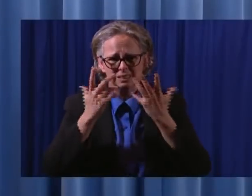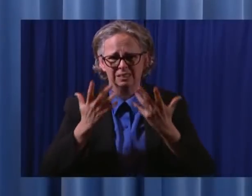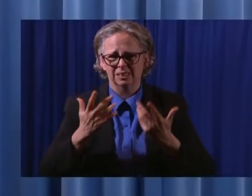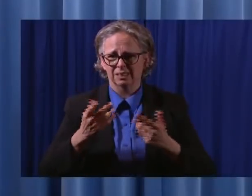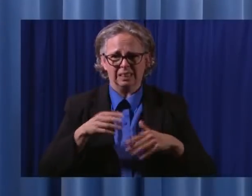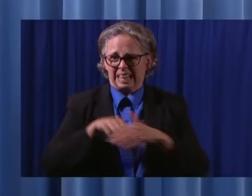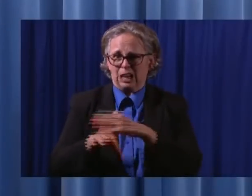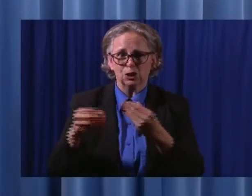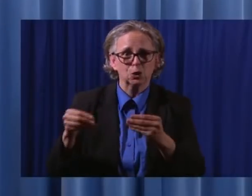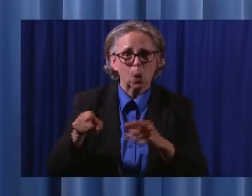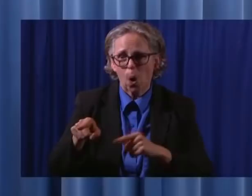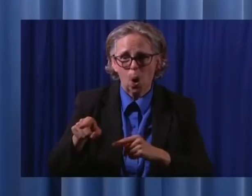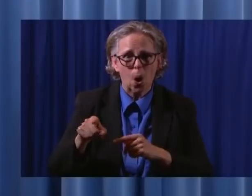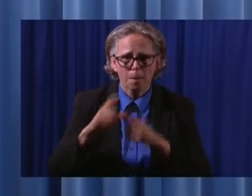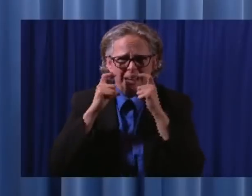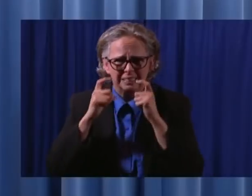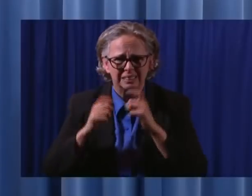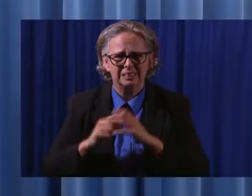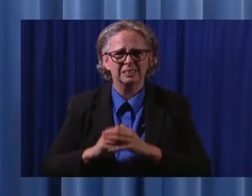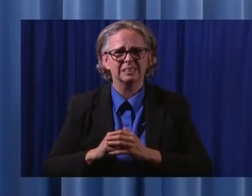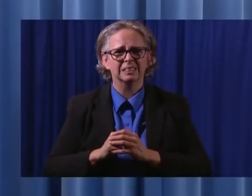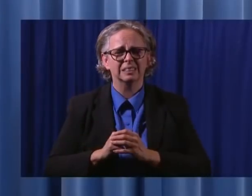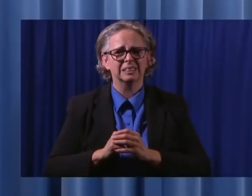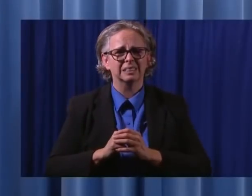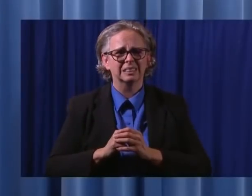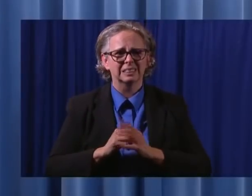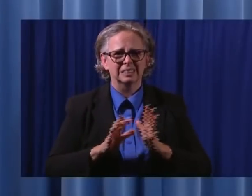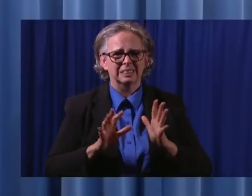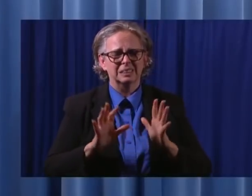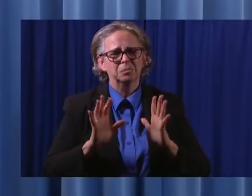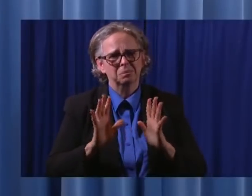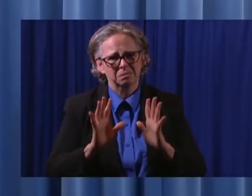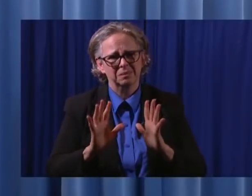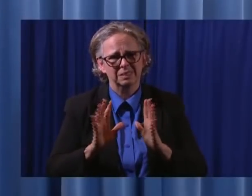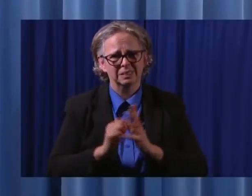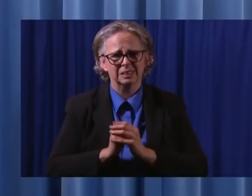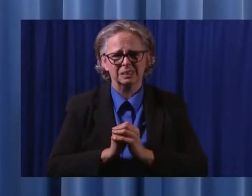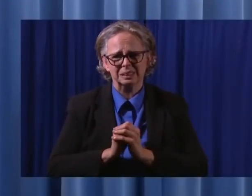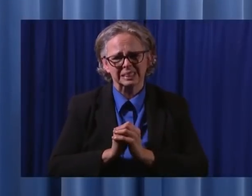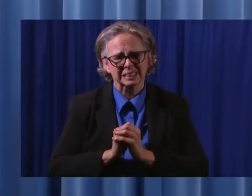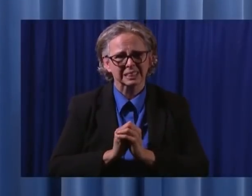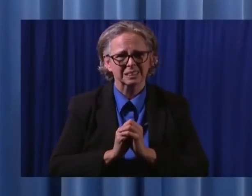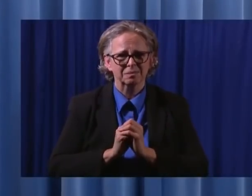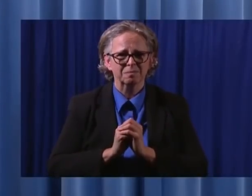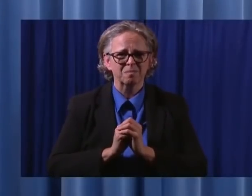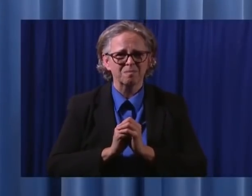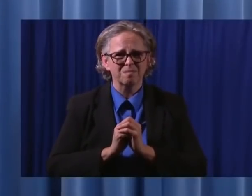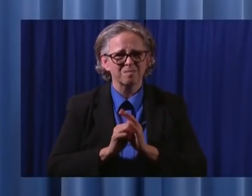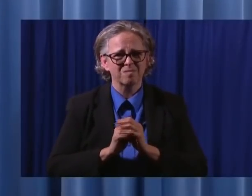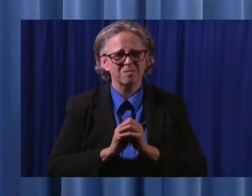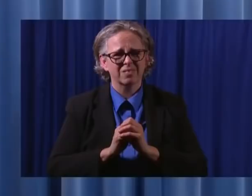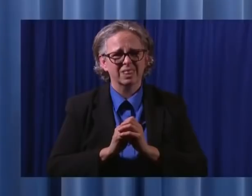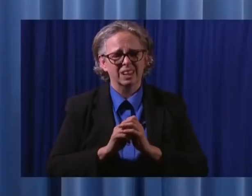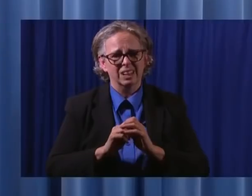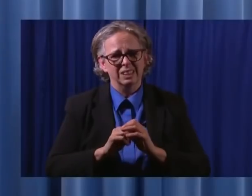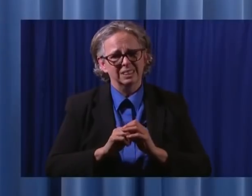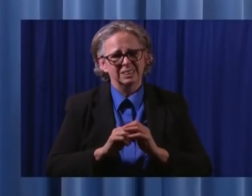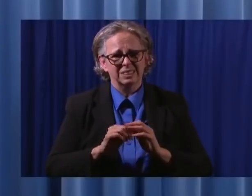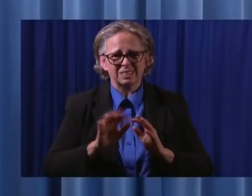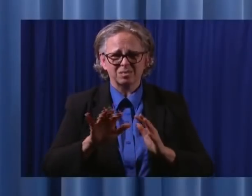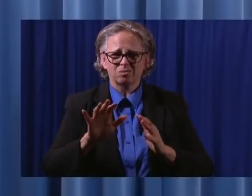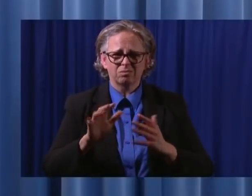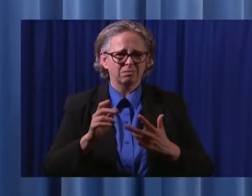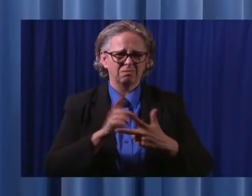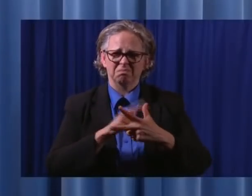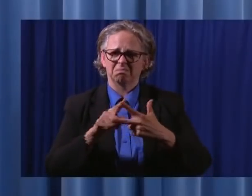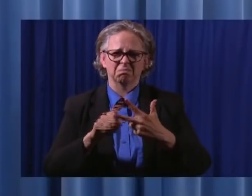when they go in and buy anything inside, they need to have a mask on. So these are the things that we know that